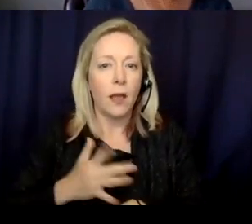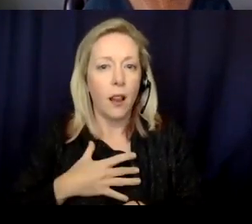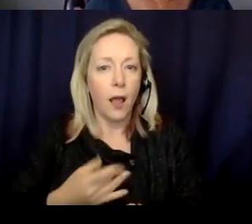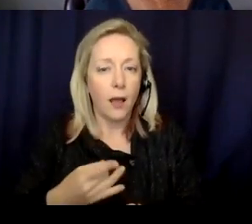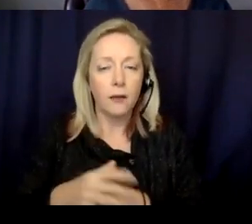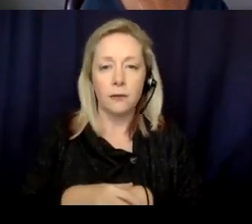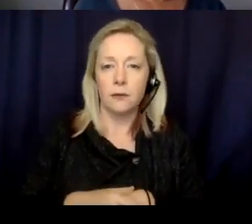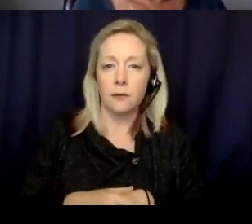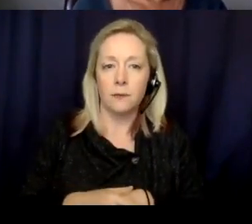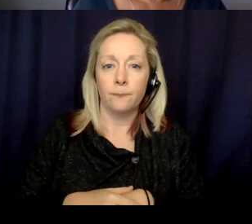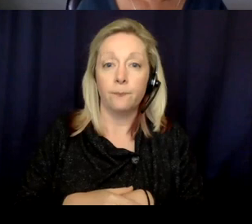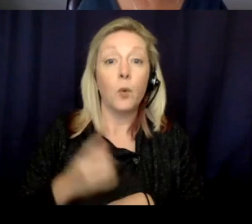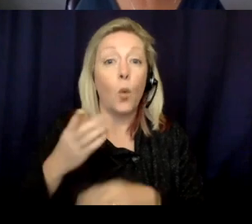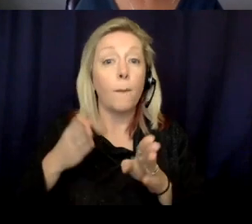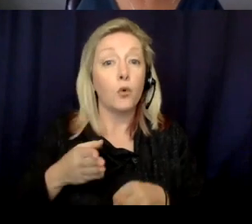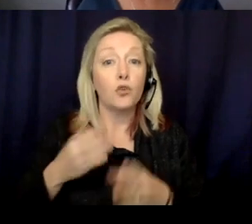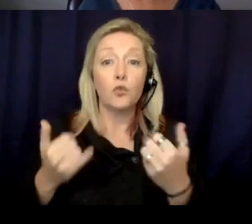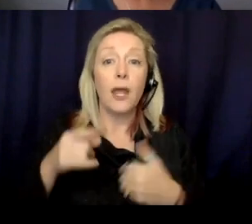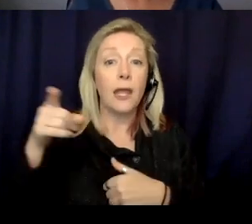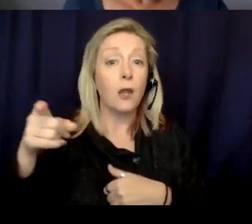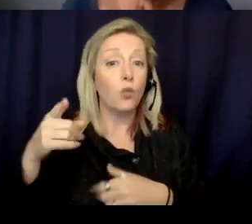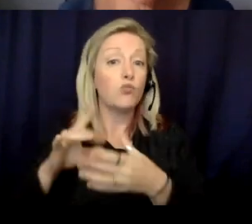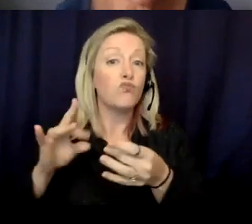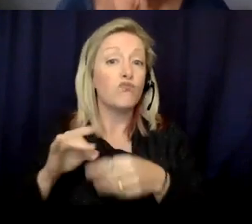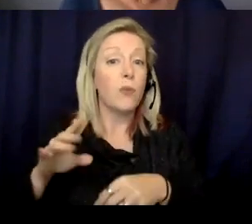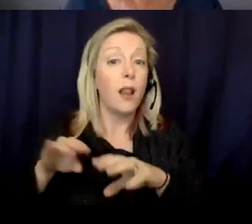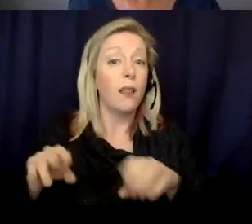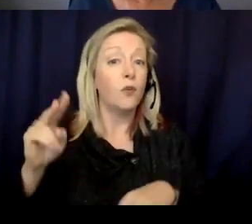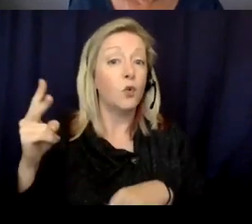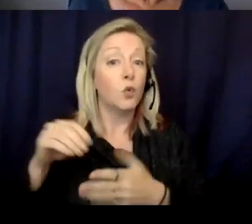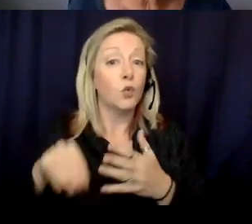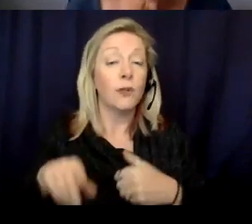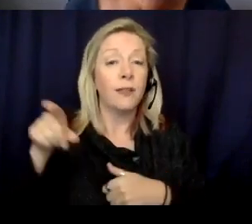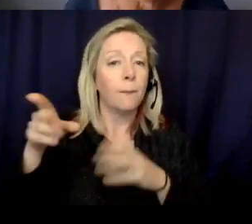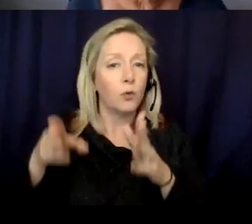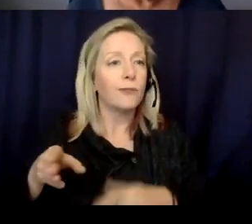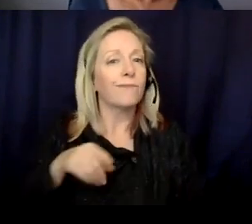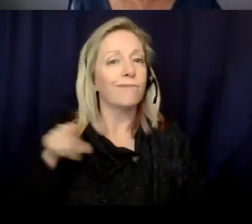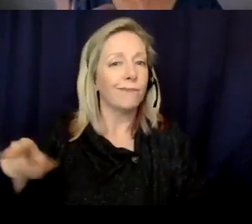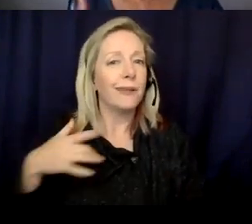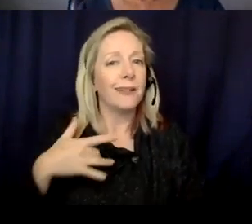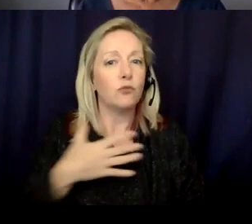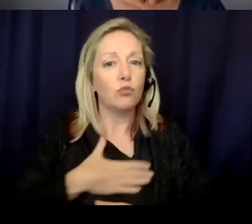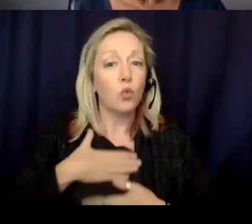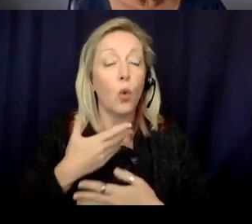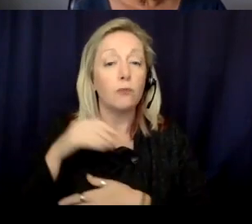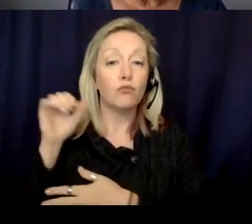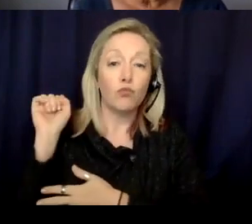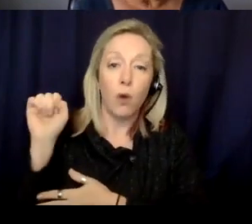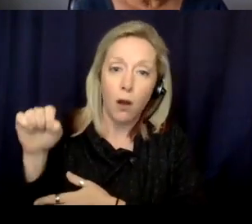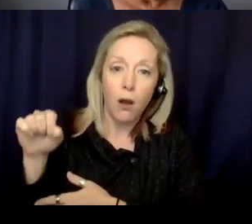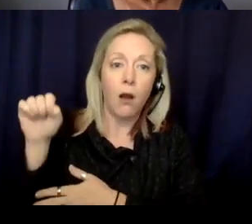today who was talking about a level 2 kid, and she said she really likes to rock. Well, that's the stuff we're going